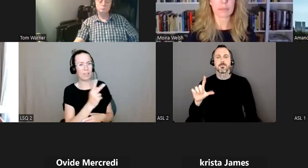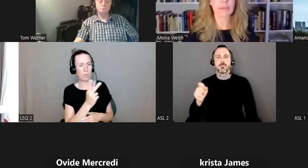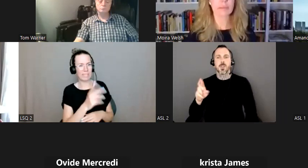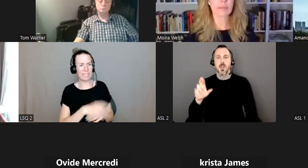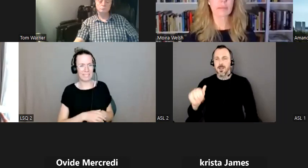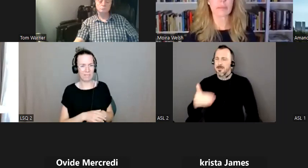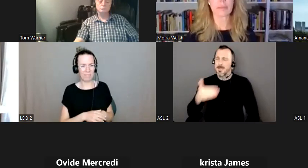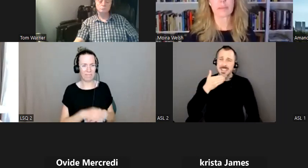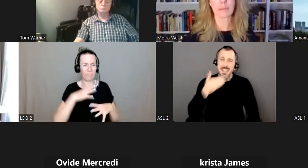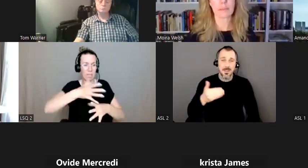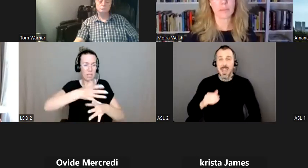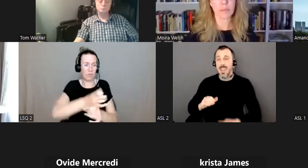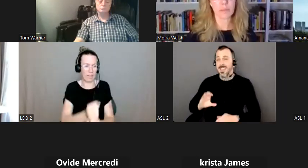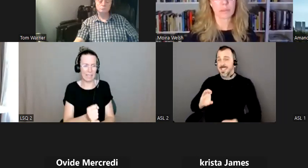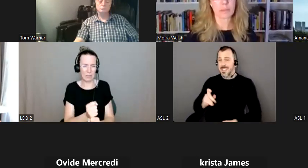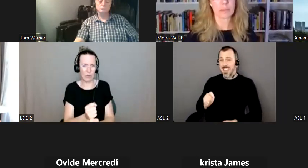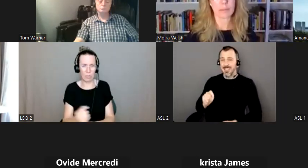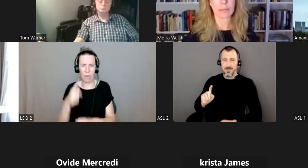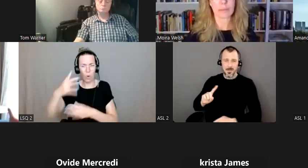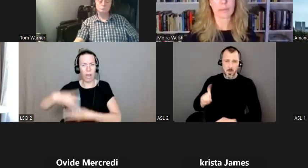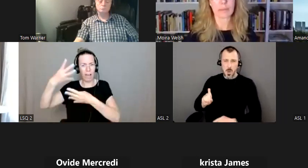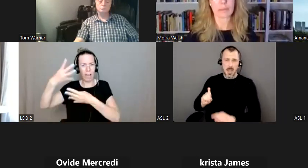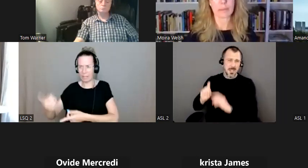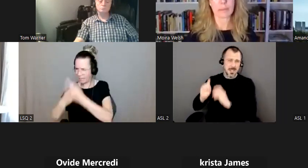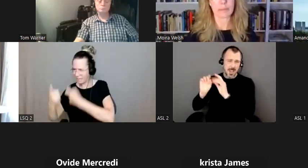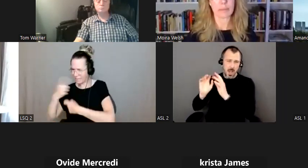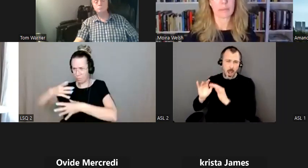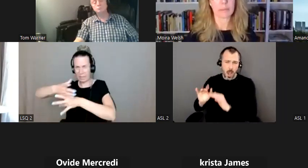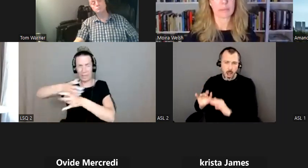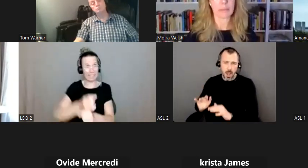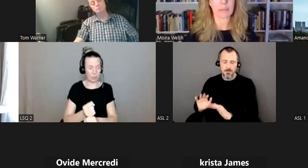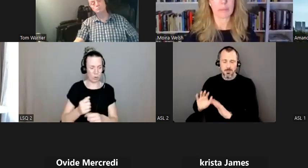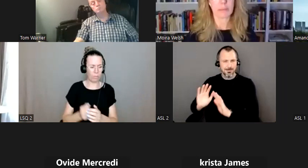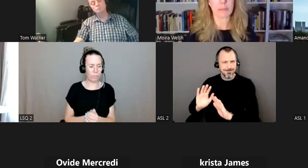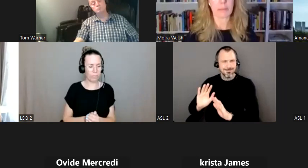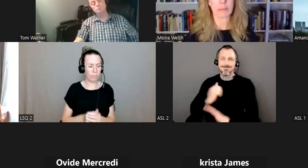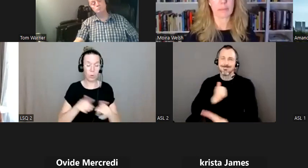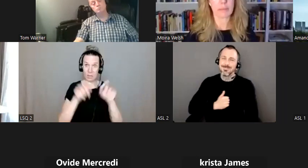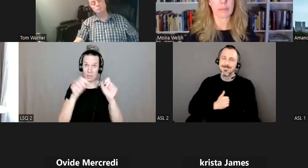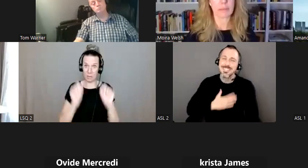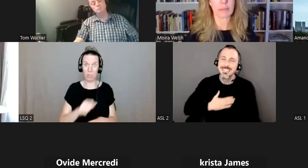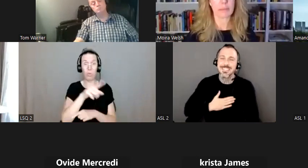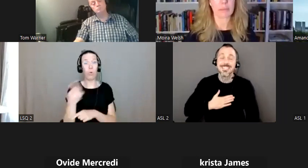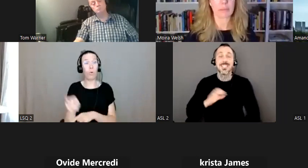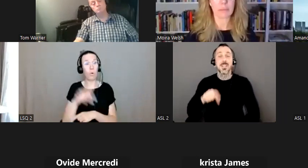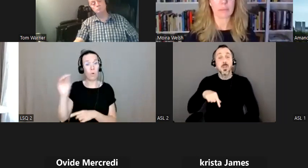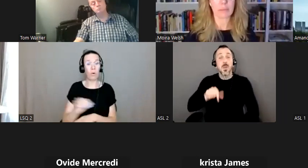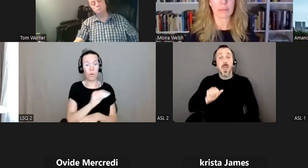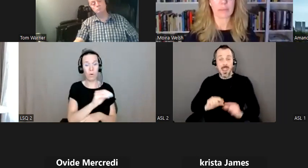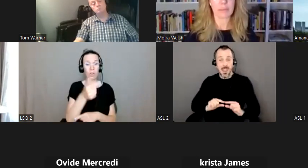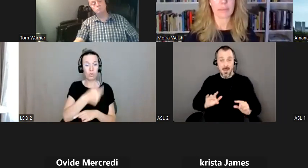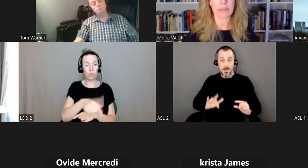right now in the chats. Again, please put them in the Q&A and I will meld them into my questions today. One of the questions that we got